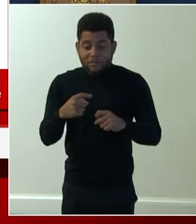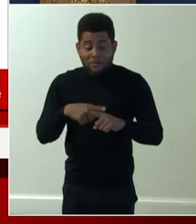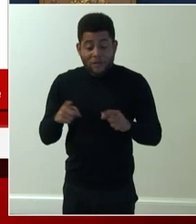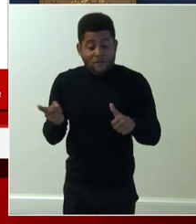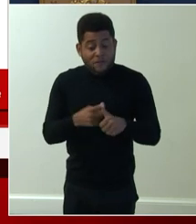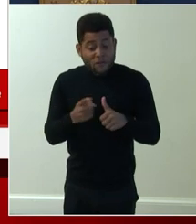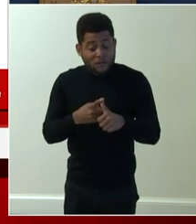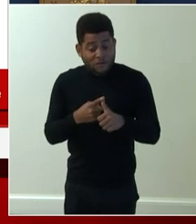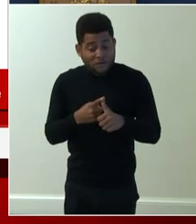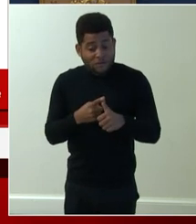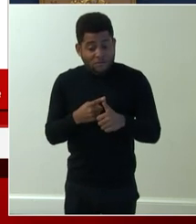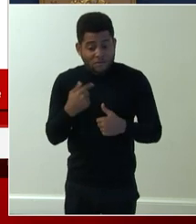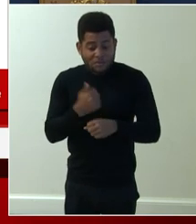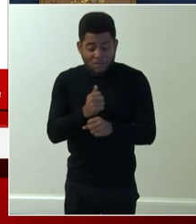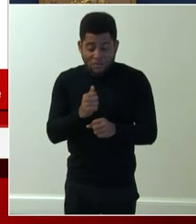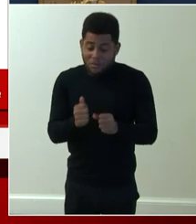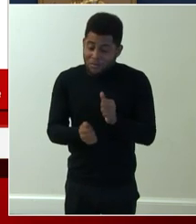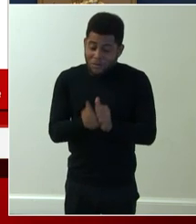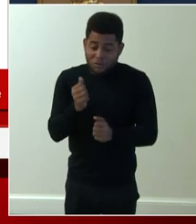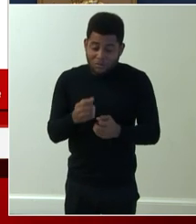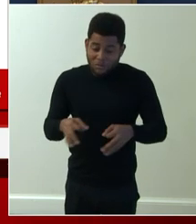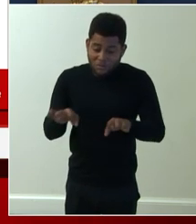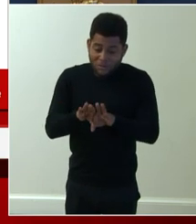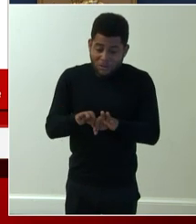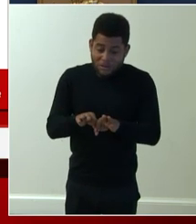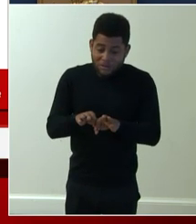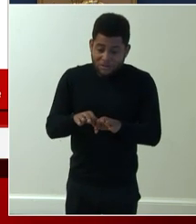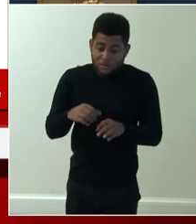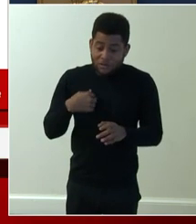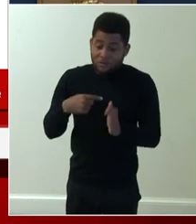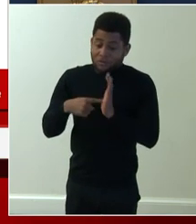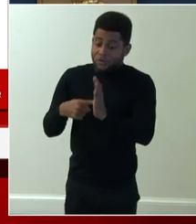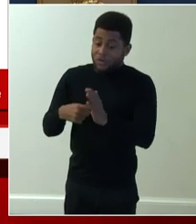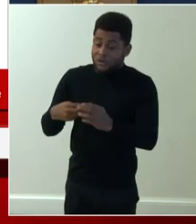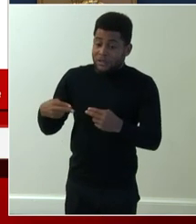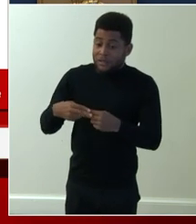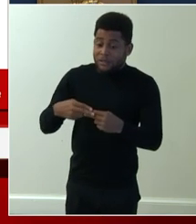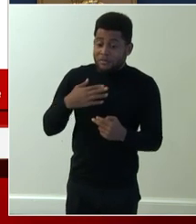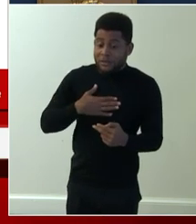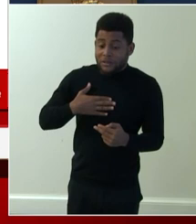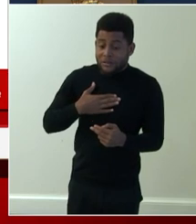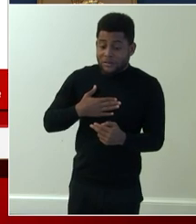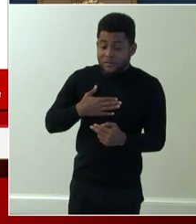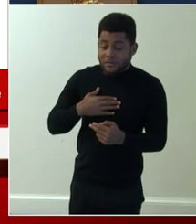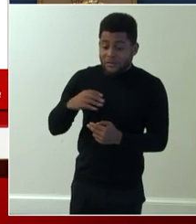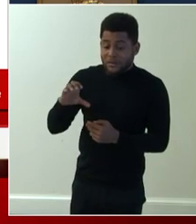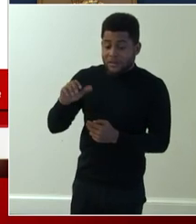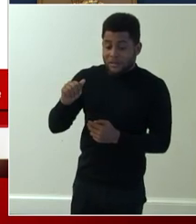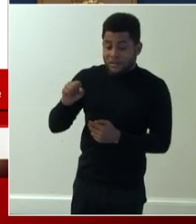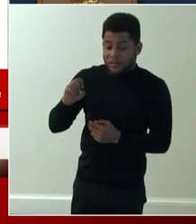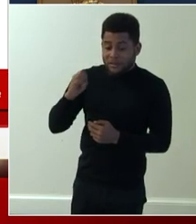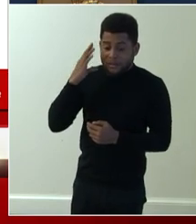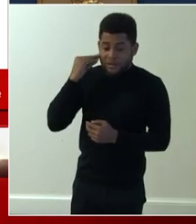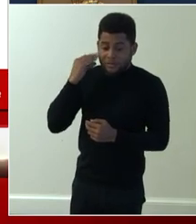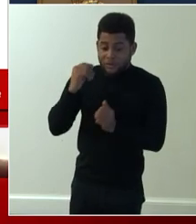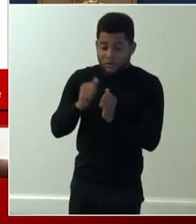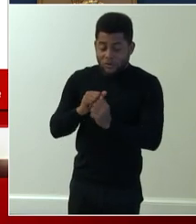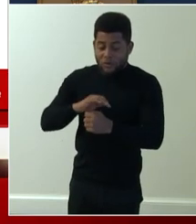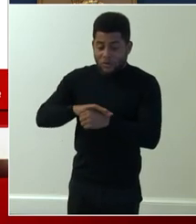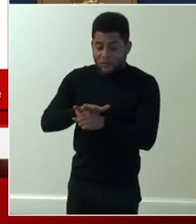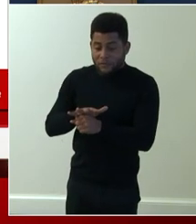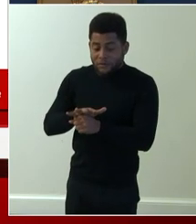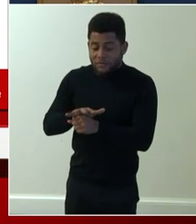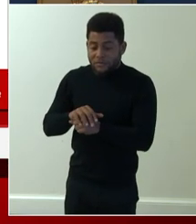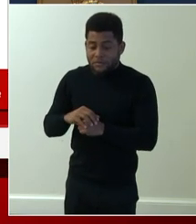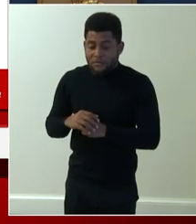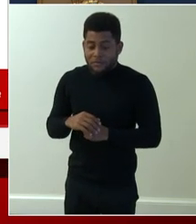foremost, and we can show you again the slide that shows the case experience with COVID for the vaccinated